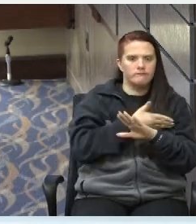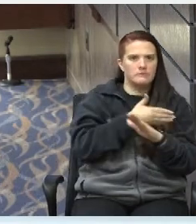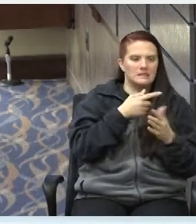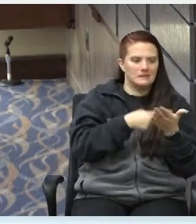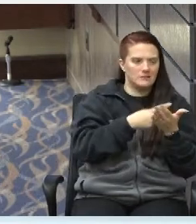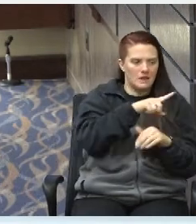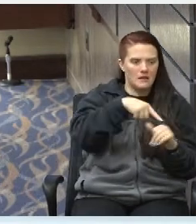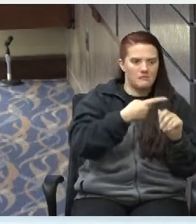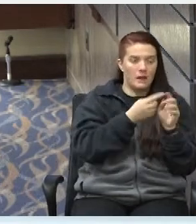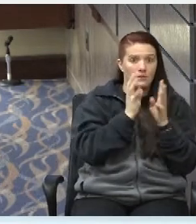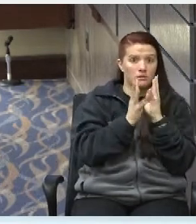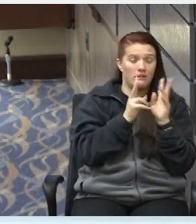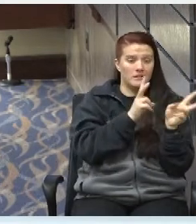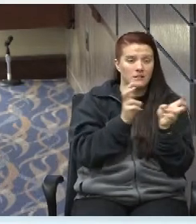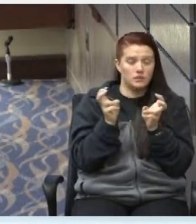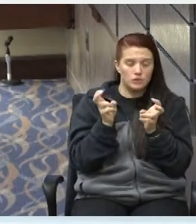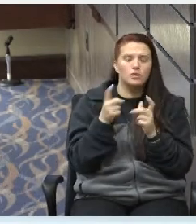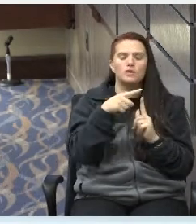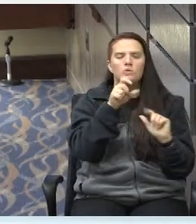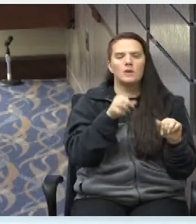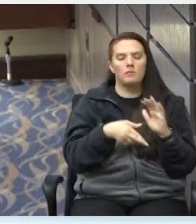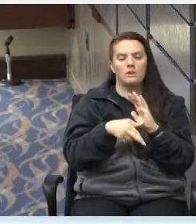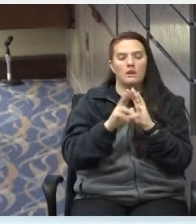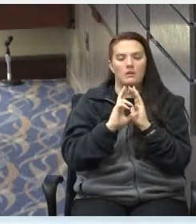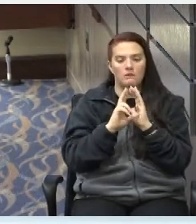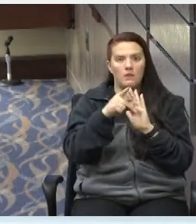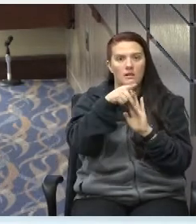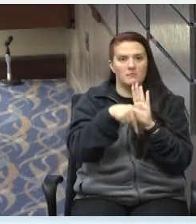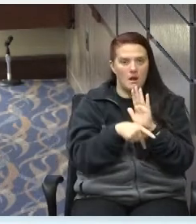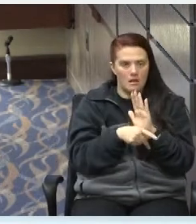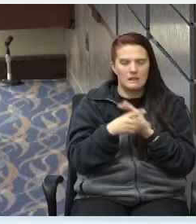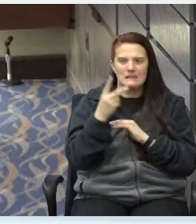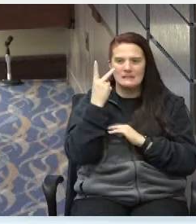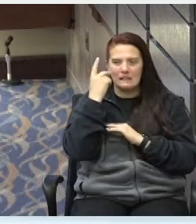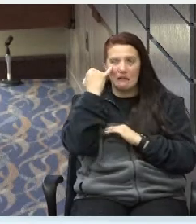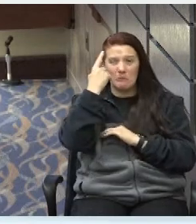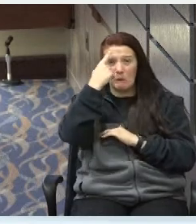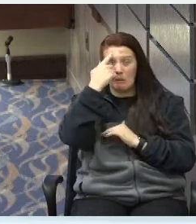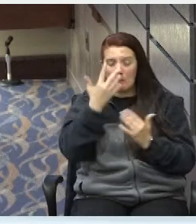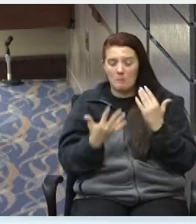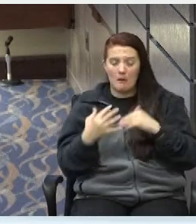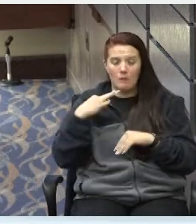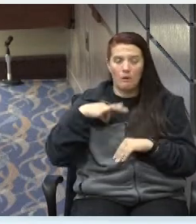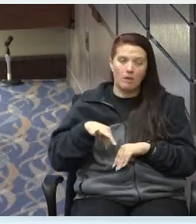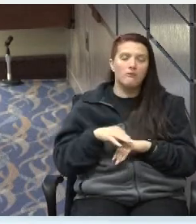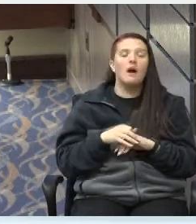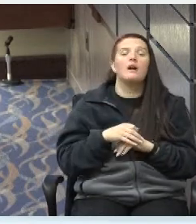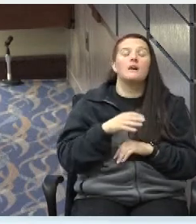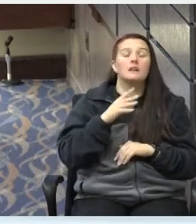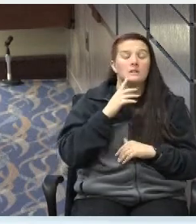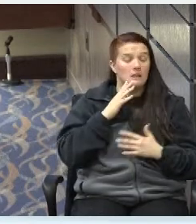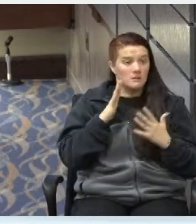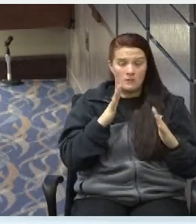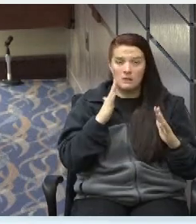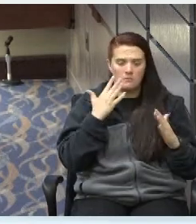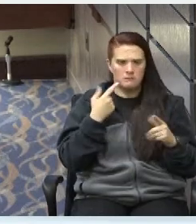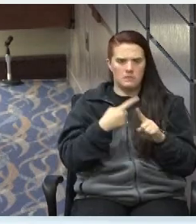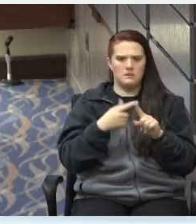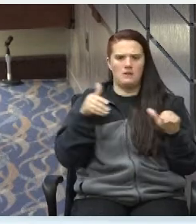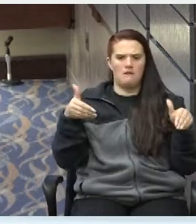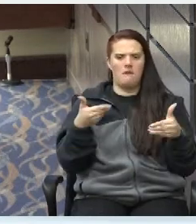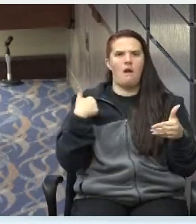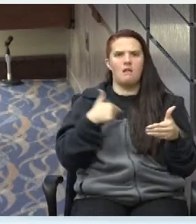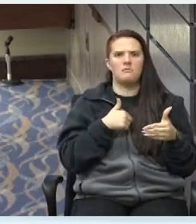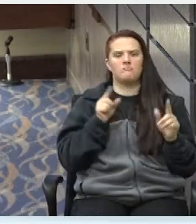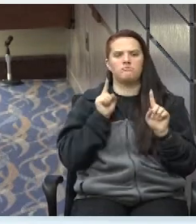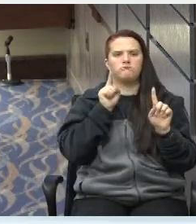traffic issues. You can review the policy to see if you think you might qualify. And by all means, invite us to come talk to you